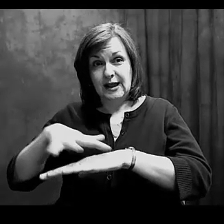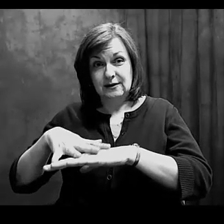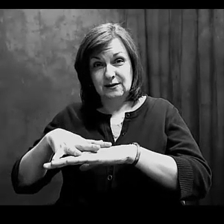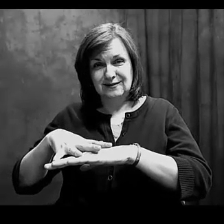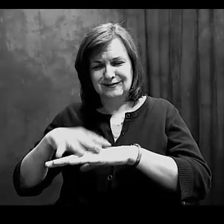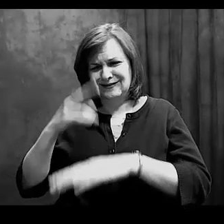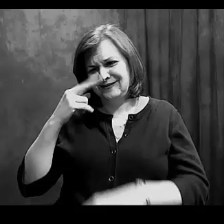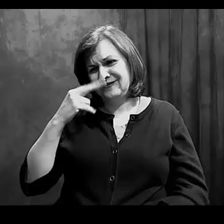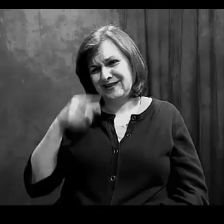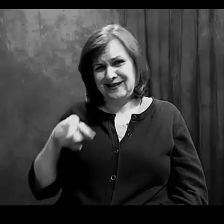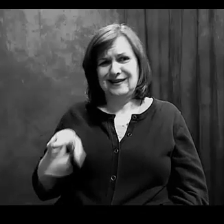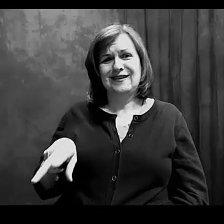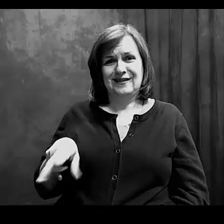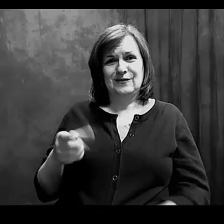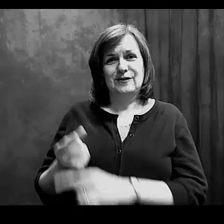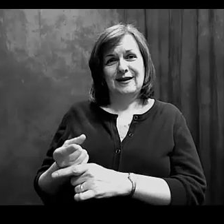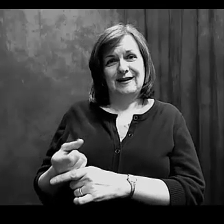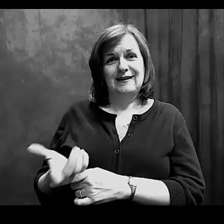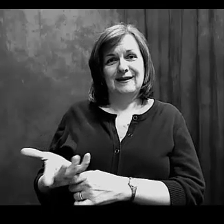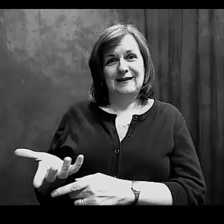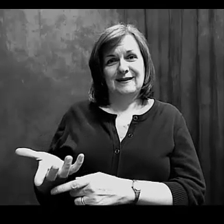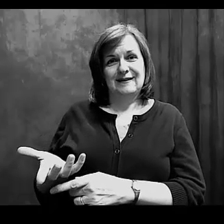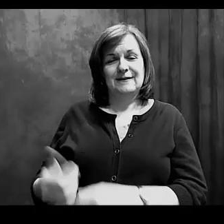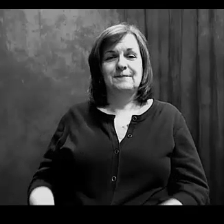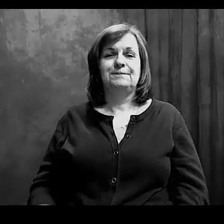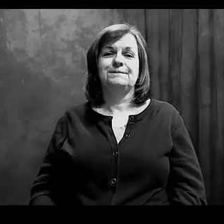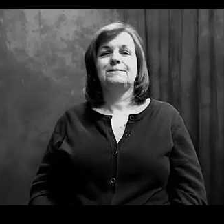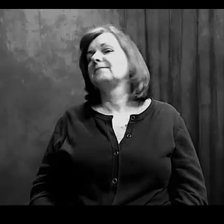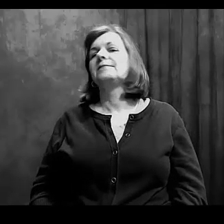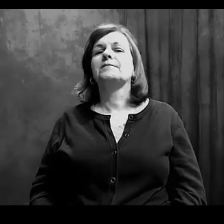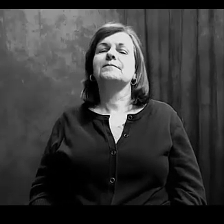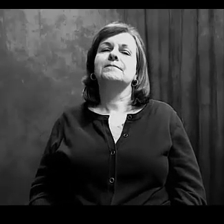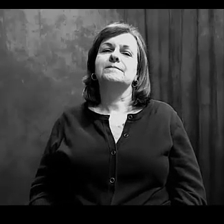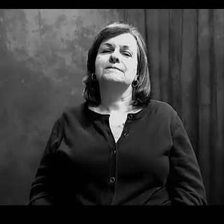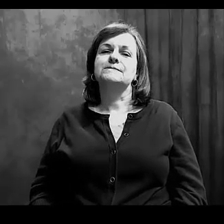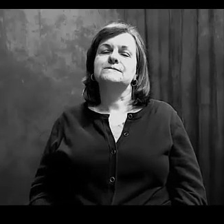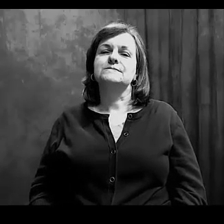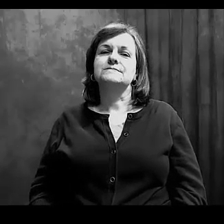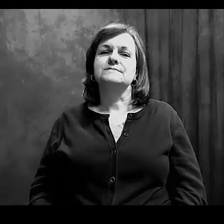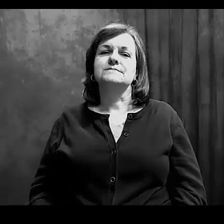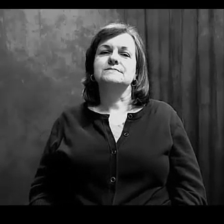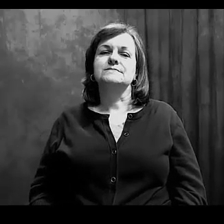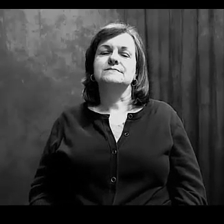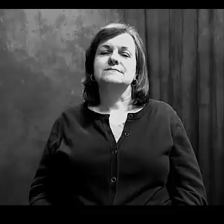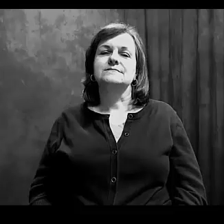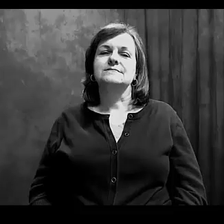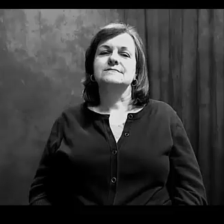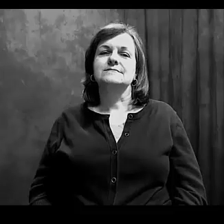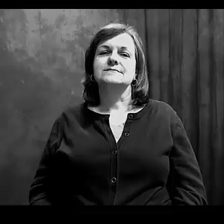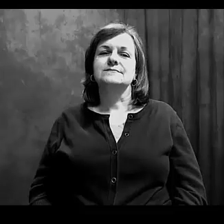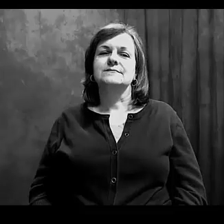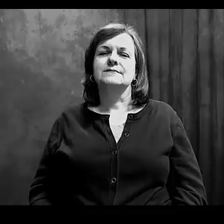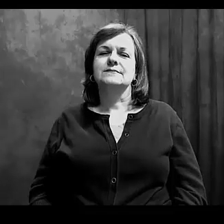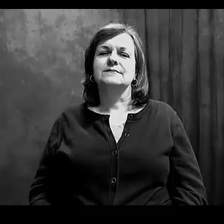land? It's pretty hysterical, right? So how is that